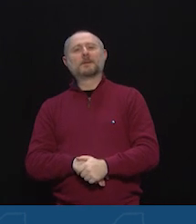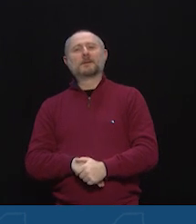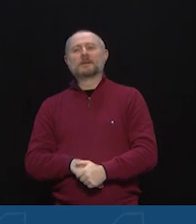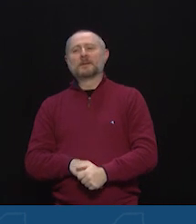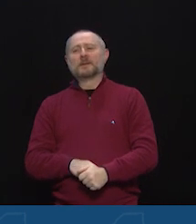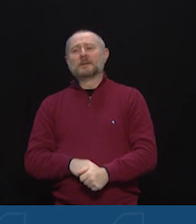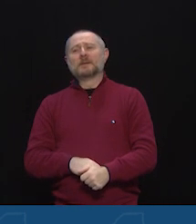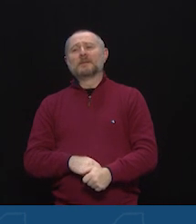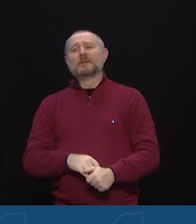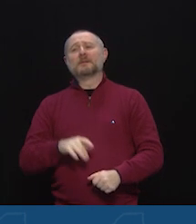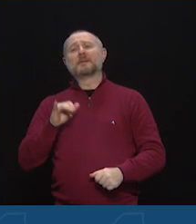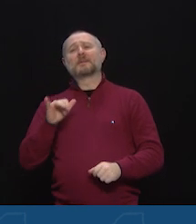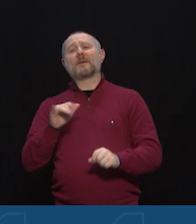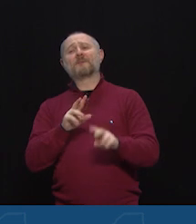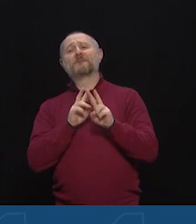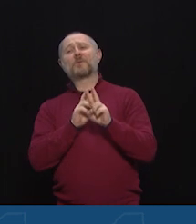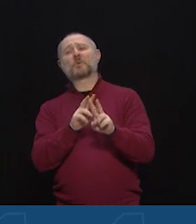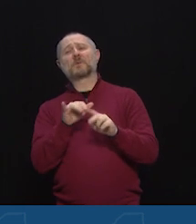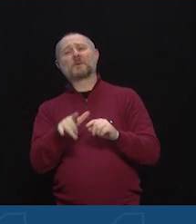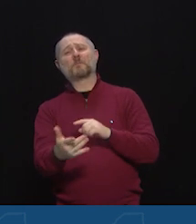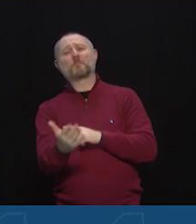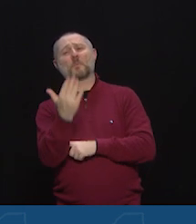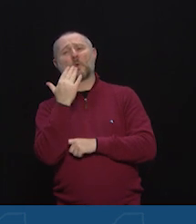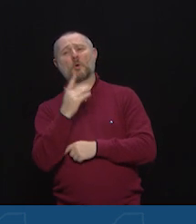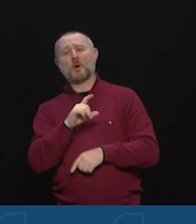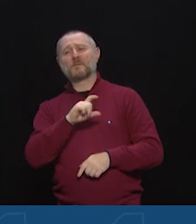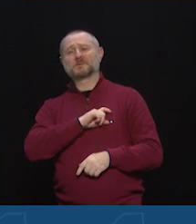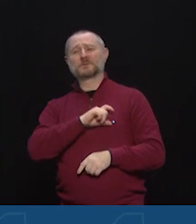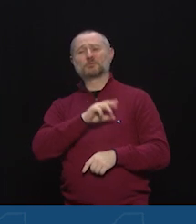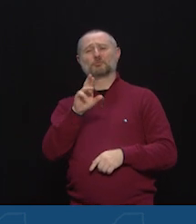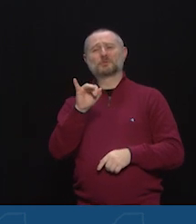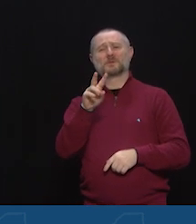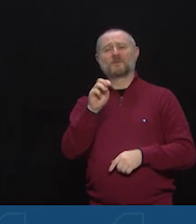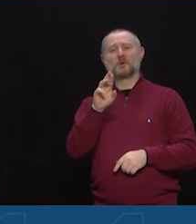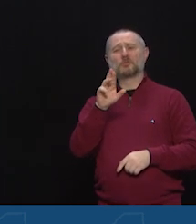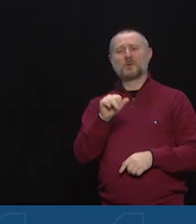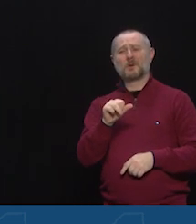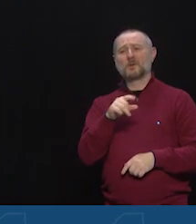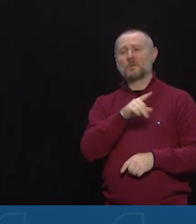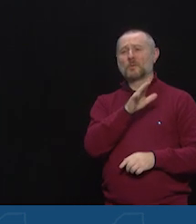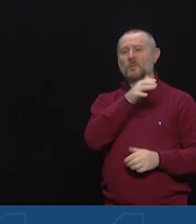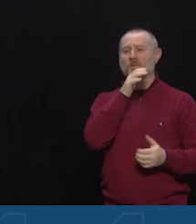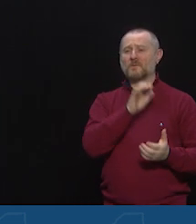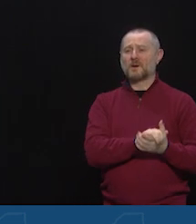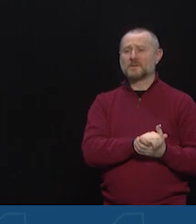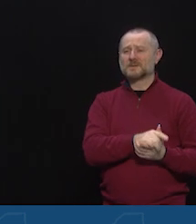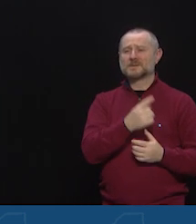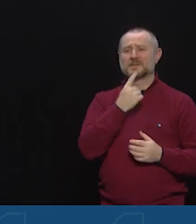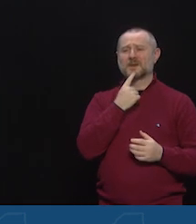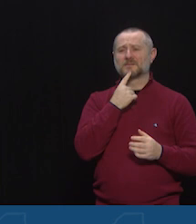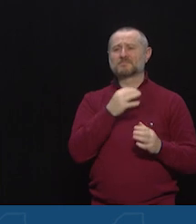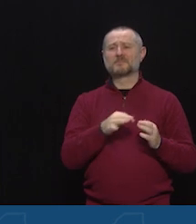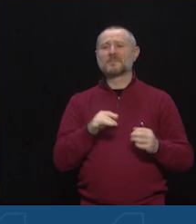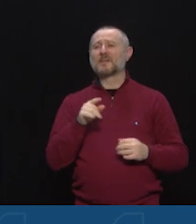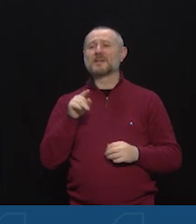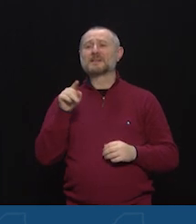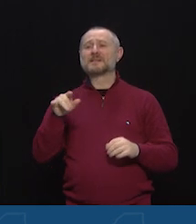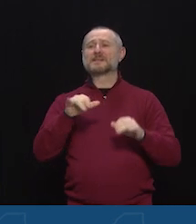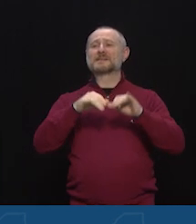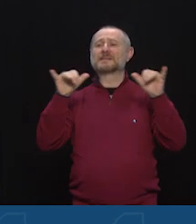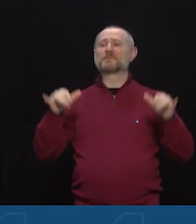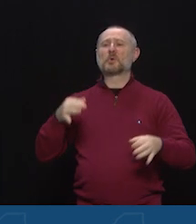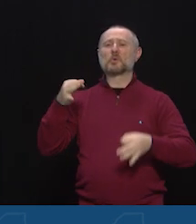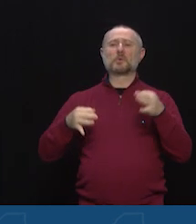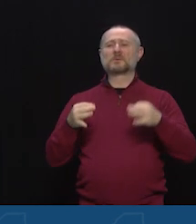Officer Rivera's wife, widow, speak about how the criminal justice system has failed her? And what will be your message